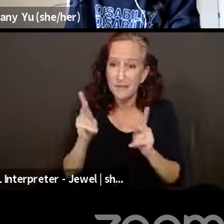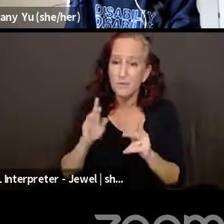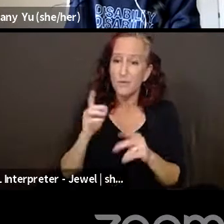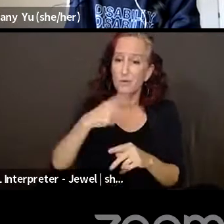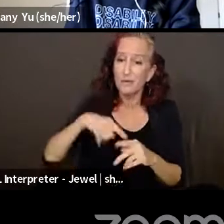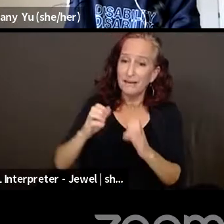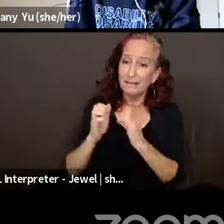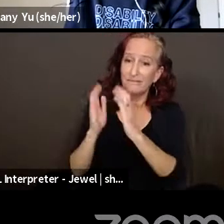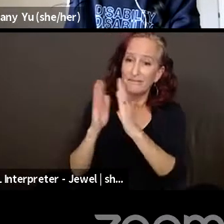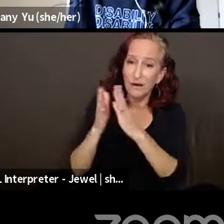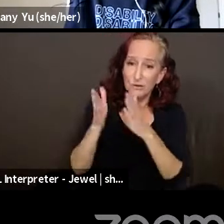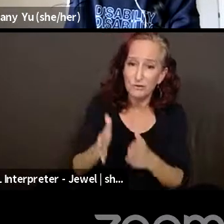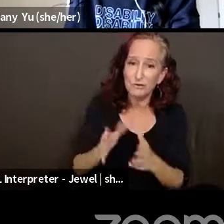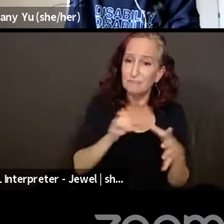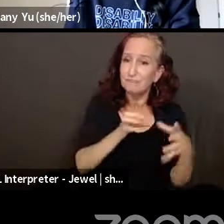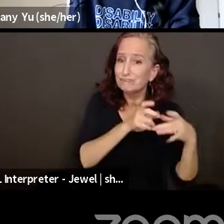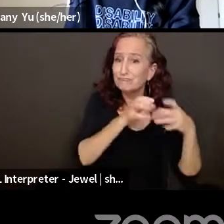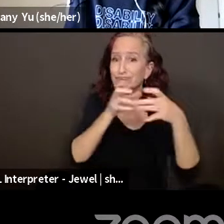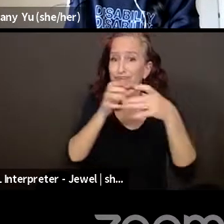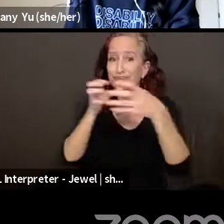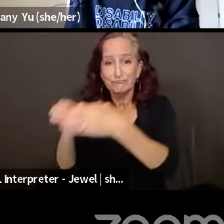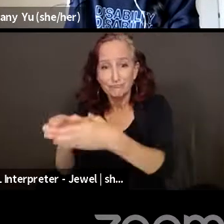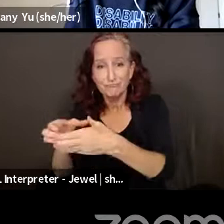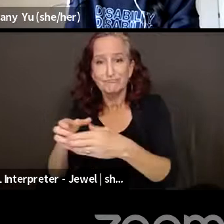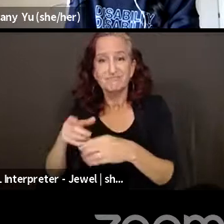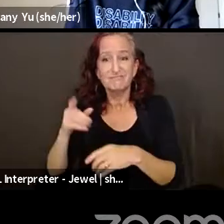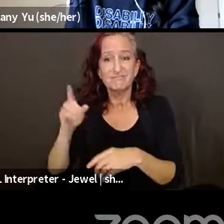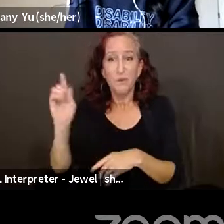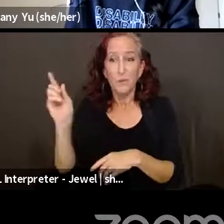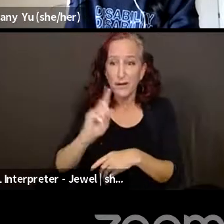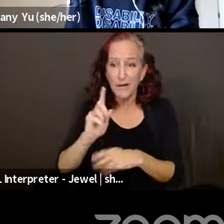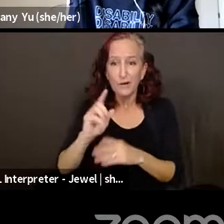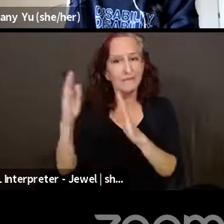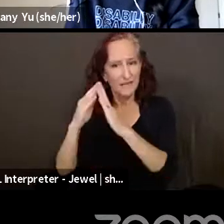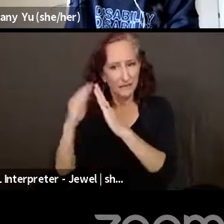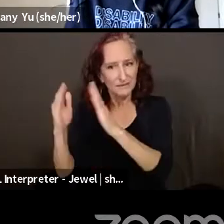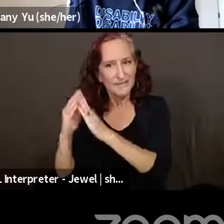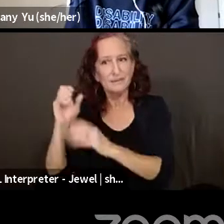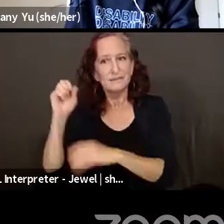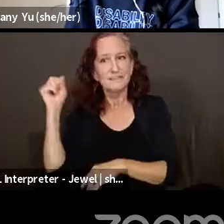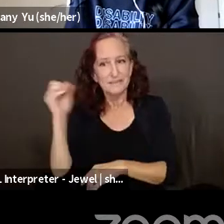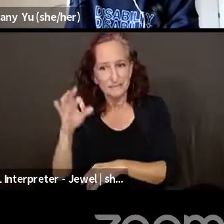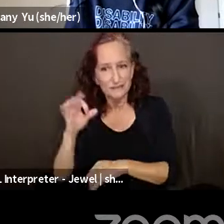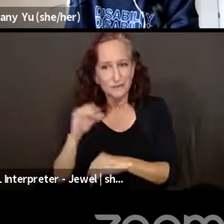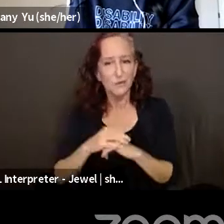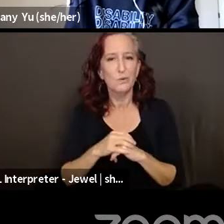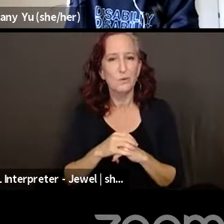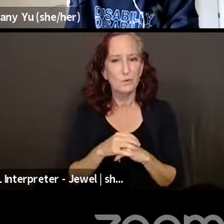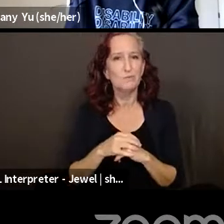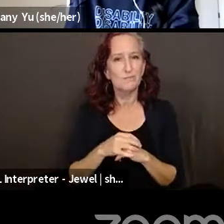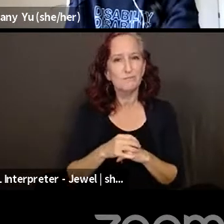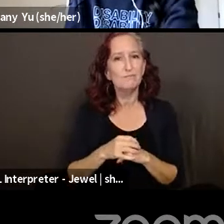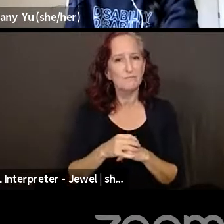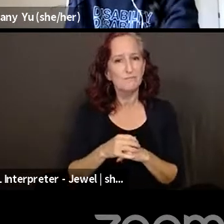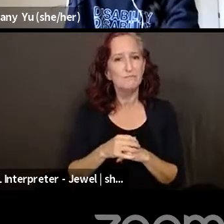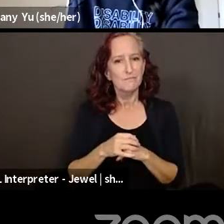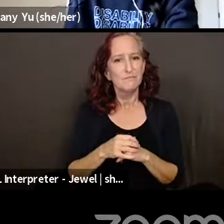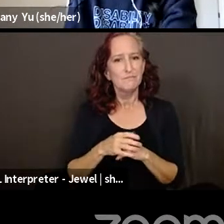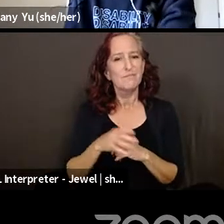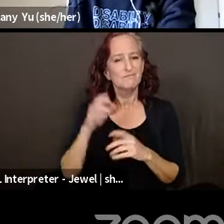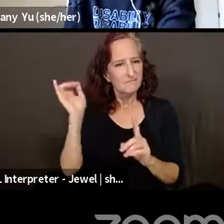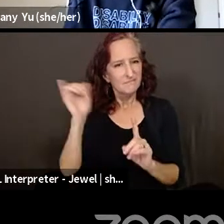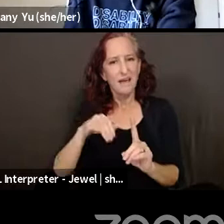his office space in downtown San Francisco, and that was a thing of